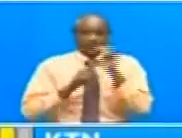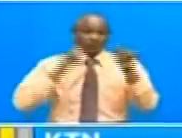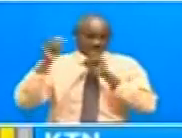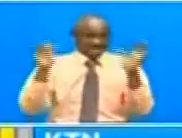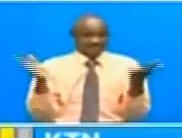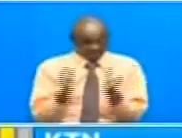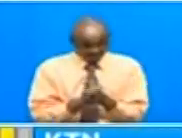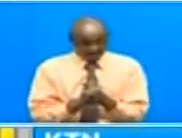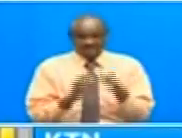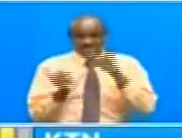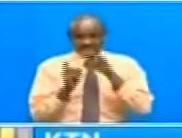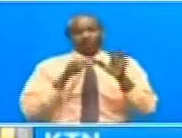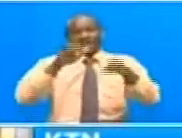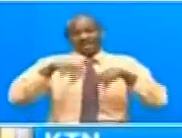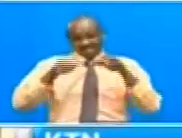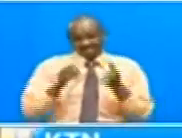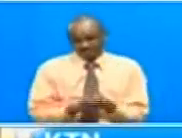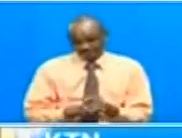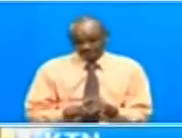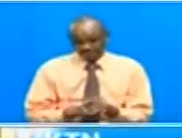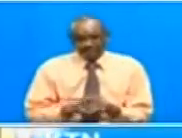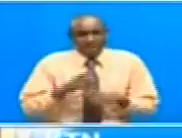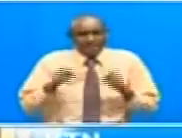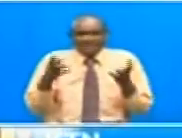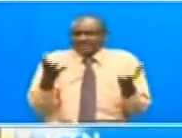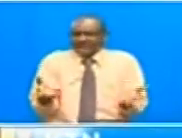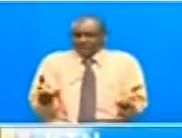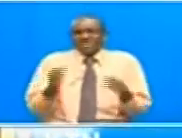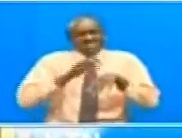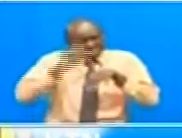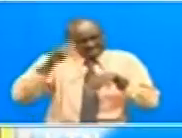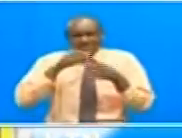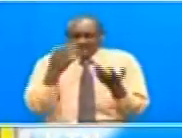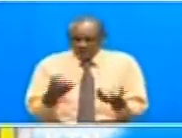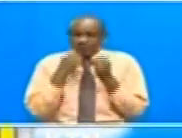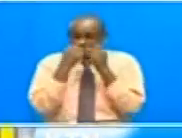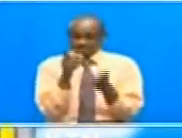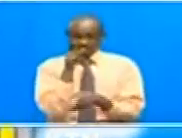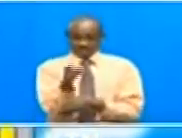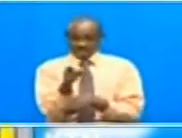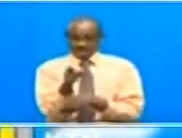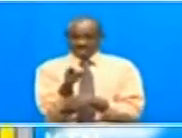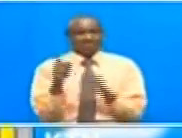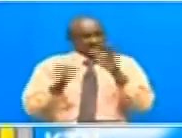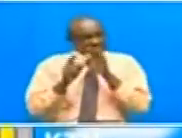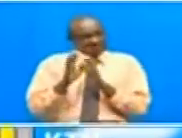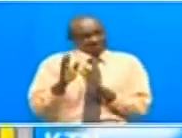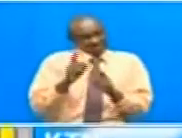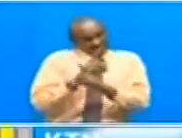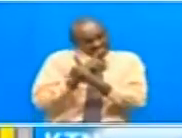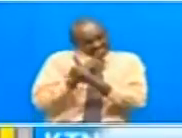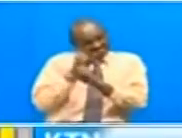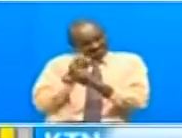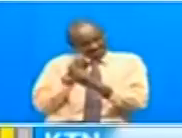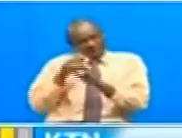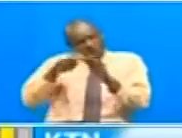Affairs and the Ministry of Agriculture. Perhaps due to the sensitive nature of information it handles, the Ministry of Defense